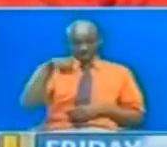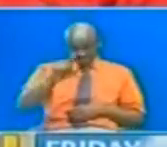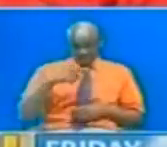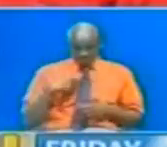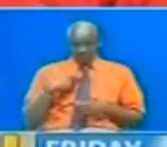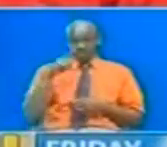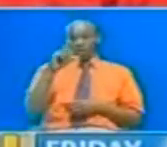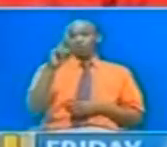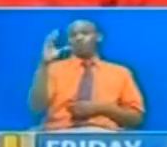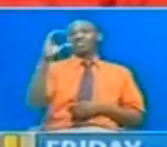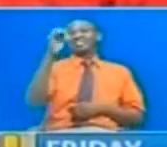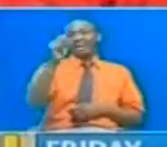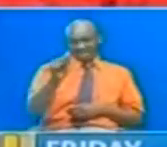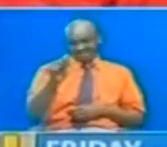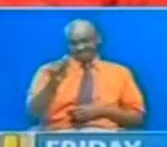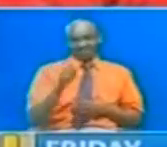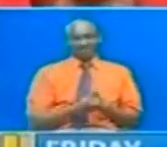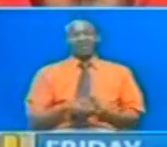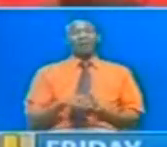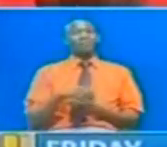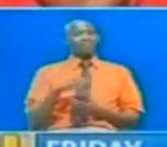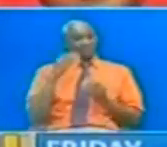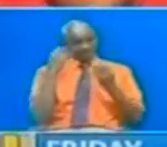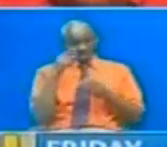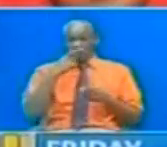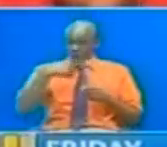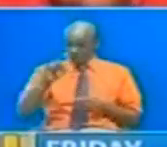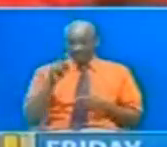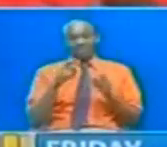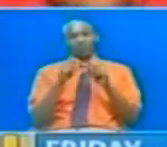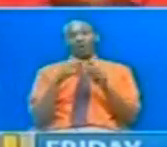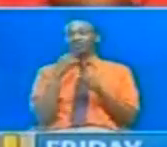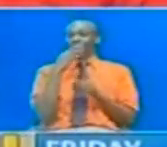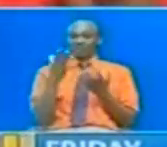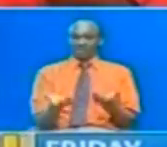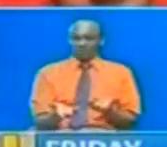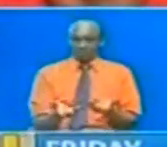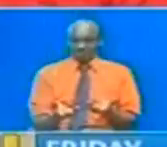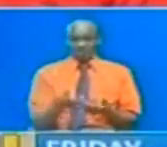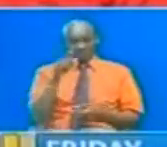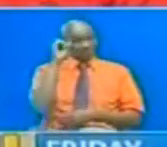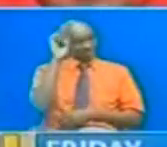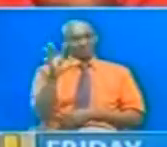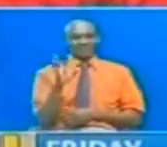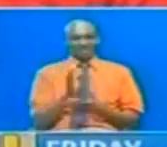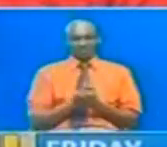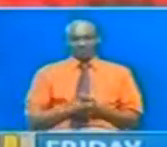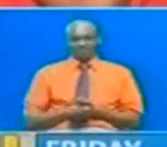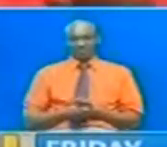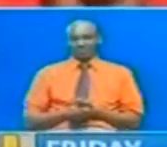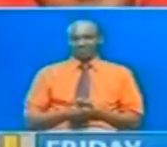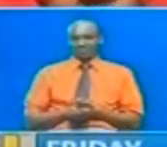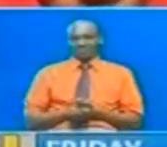Lucia. Kerubo. Anyway, Betty, yeah. the correct pronunciation of this word will be a surprise to many people. Mm-hmm. We